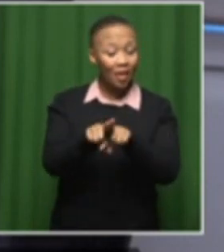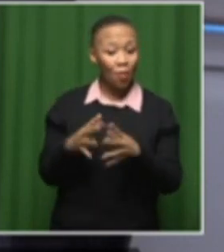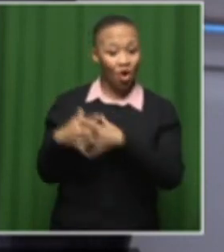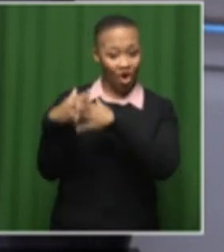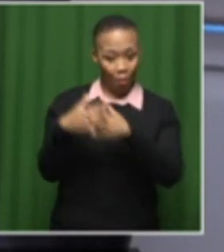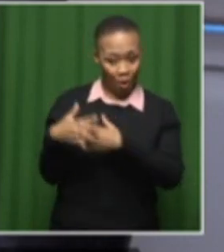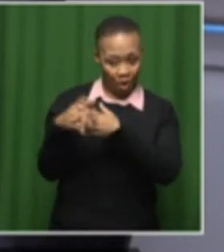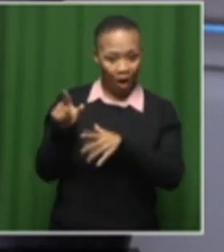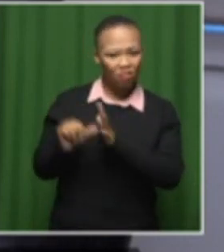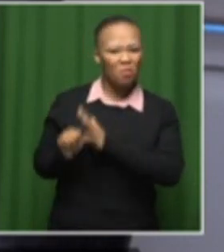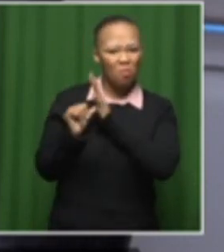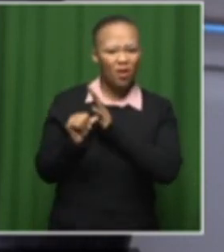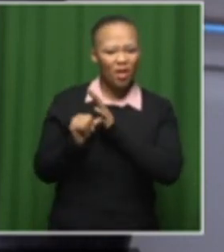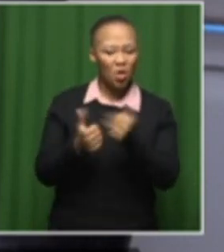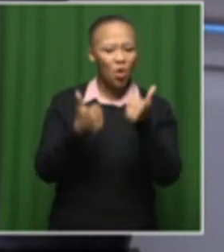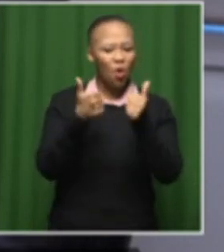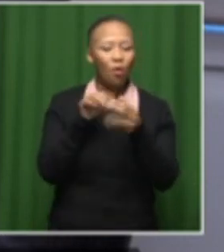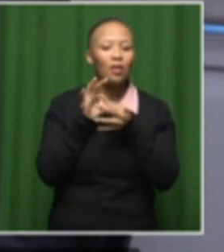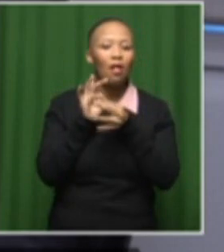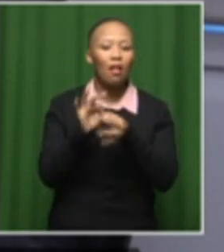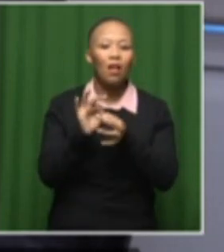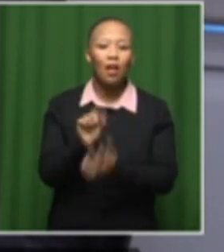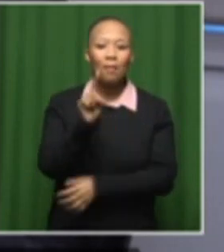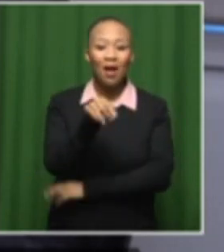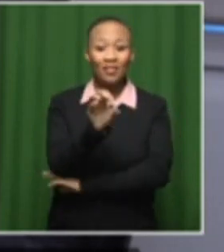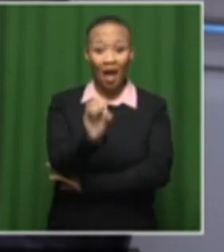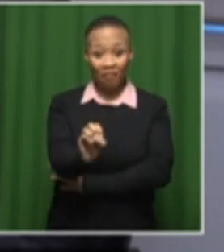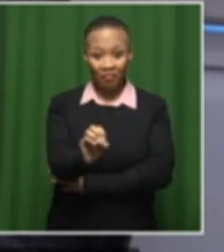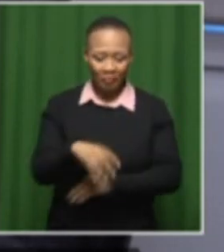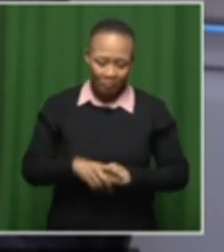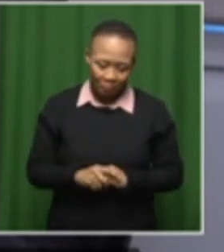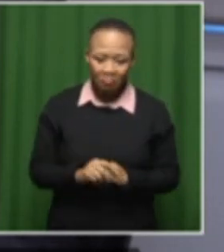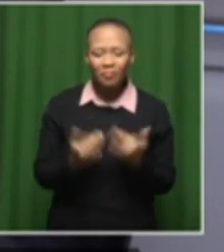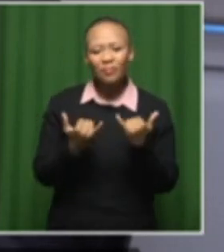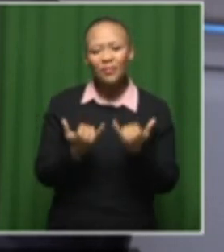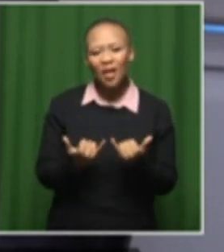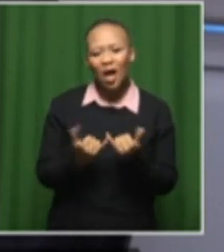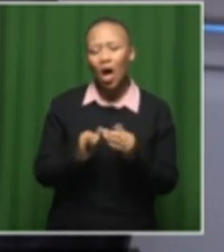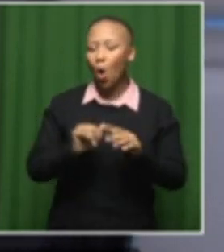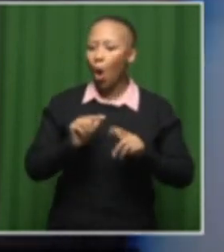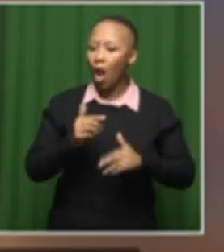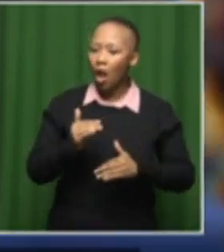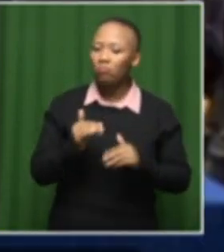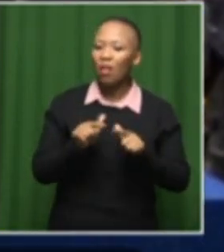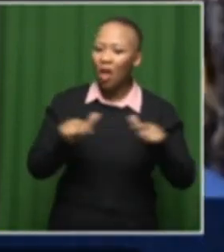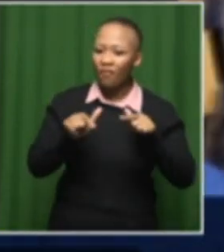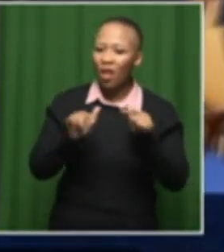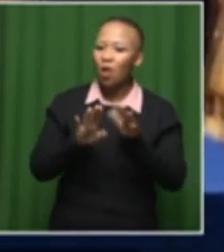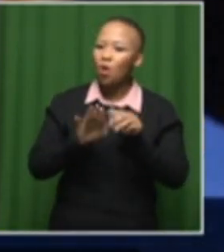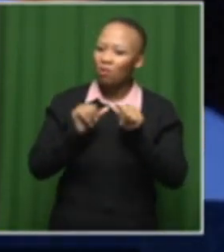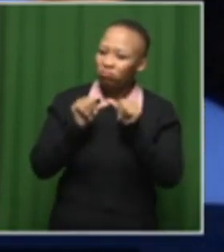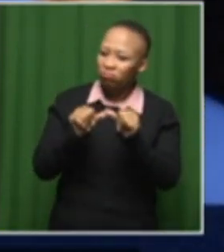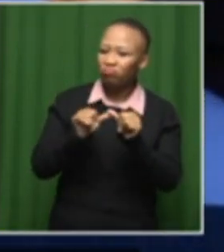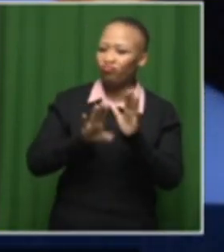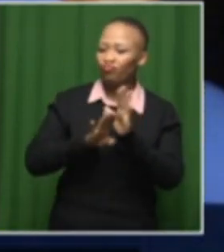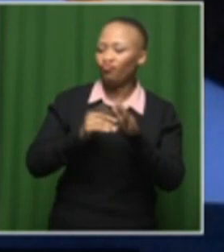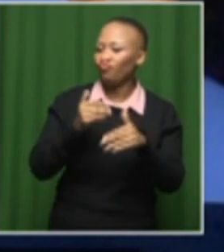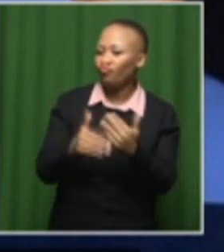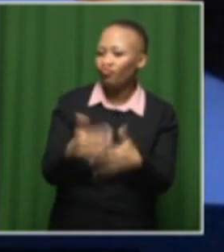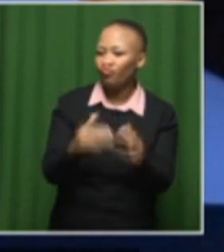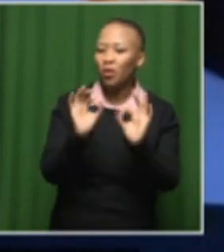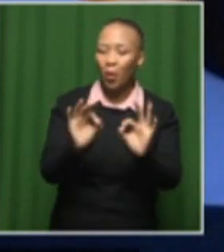relationship. So at that level, things are going to continue going well. And